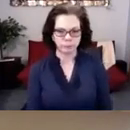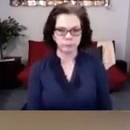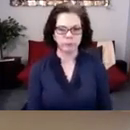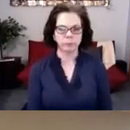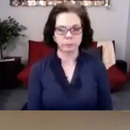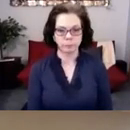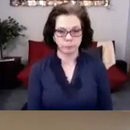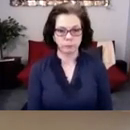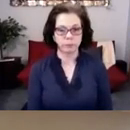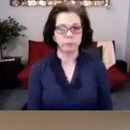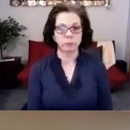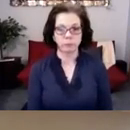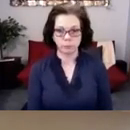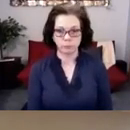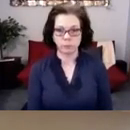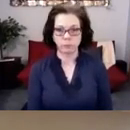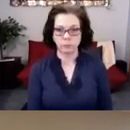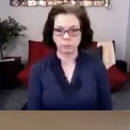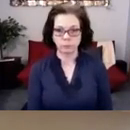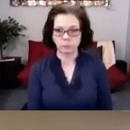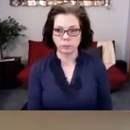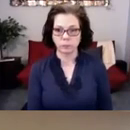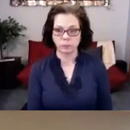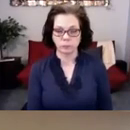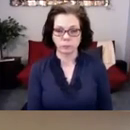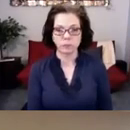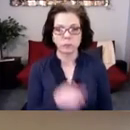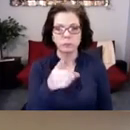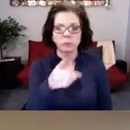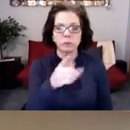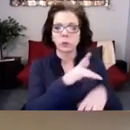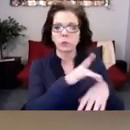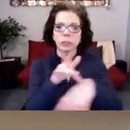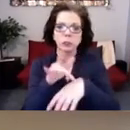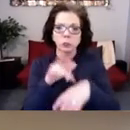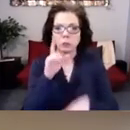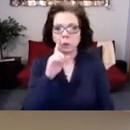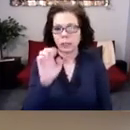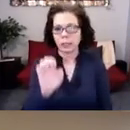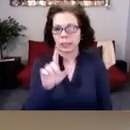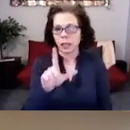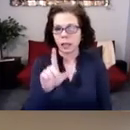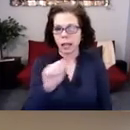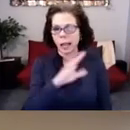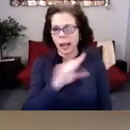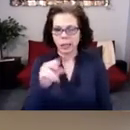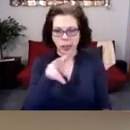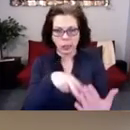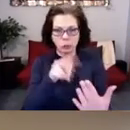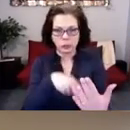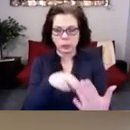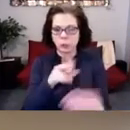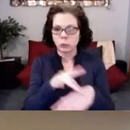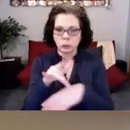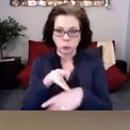The next slide on the deck is resources for ELA and literacy. Again, all of those